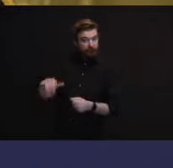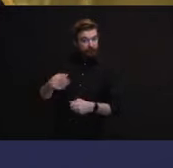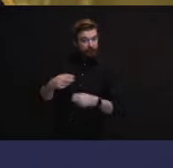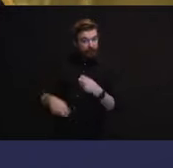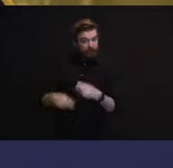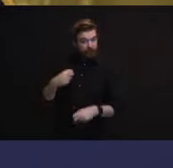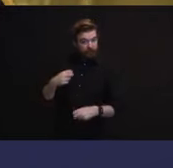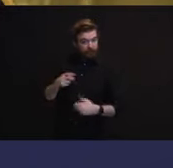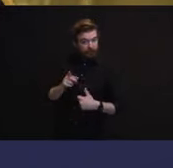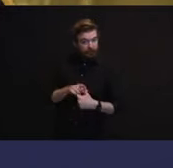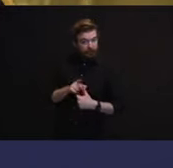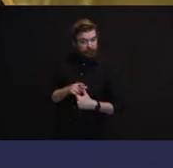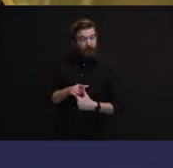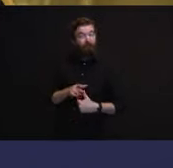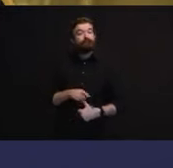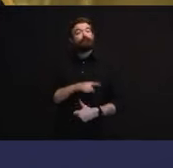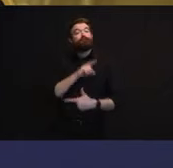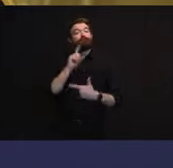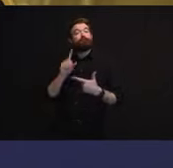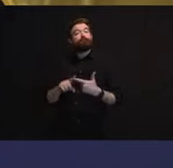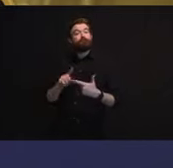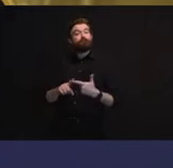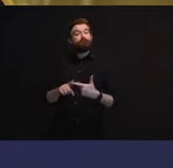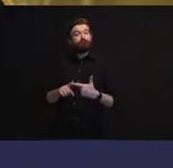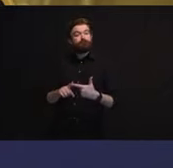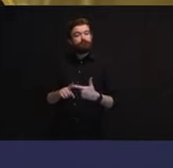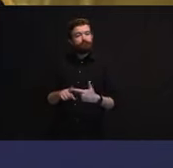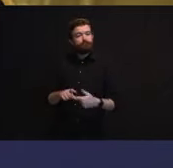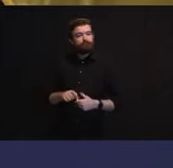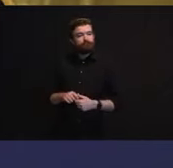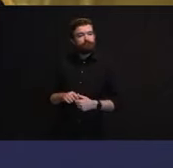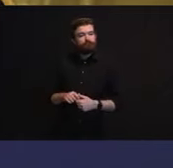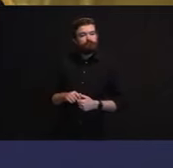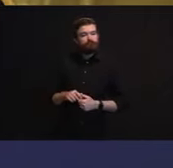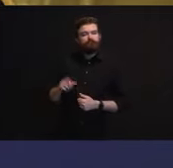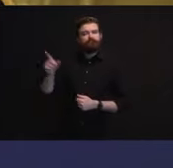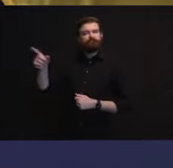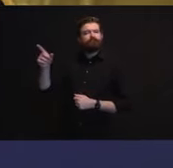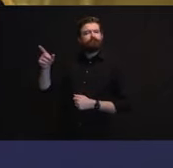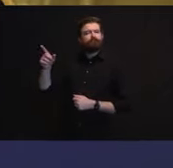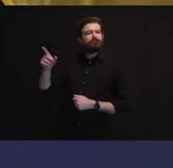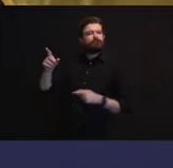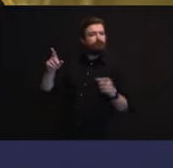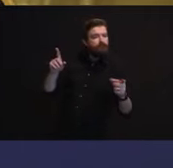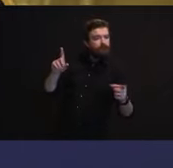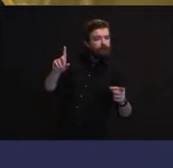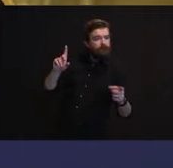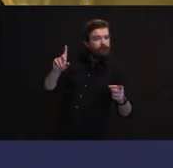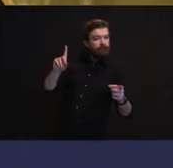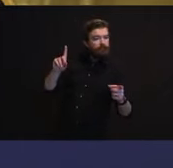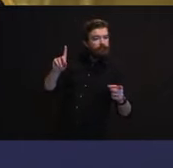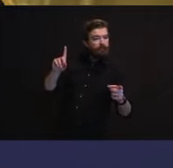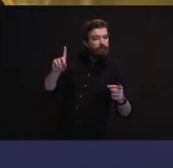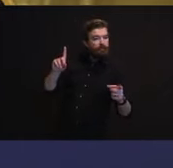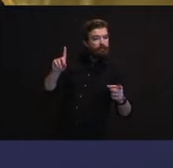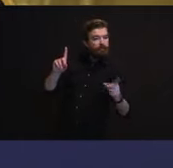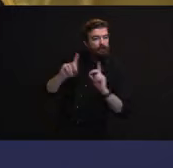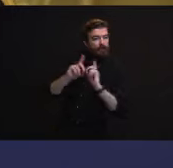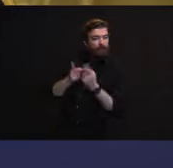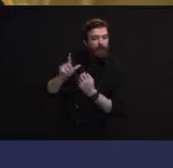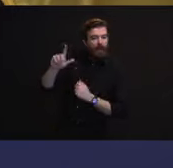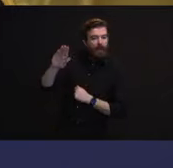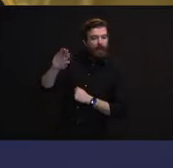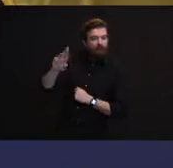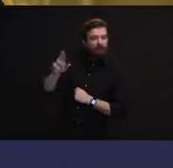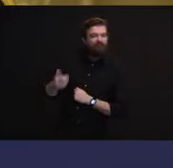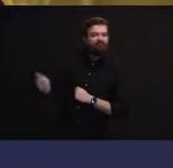I guess, is still scheduled to come back on Wednesday, but could you say whether or not the commissioner has tested positive or negative, and whether anybody else, I guess, in the senior